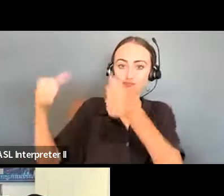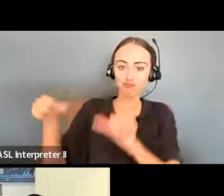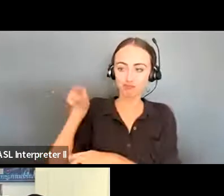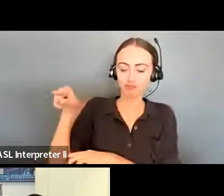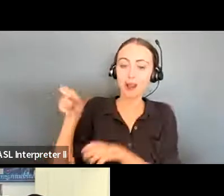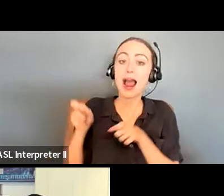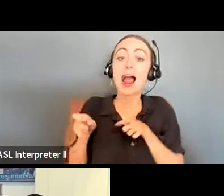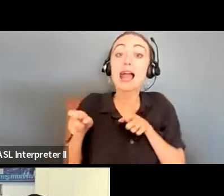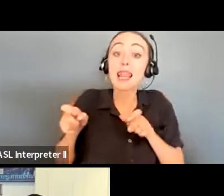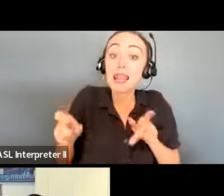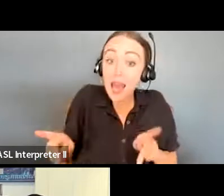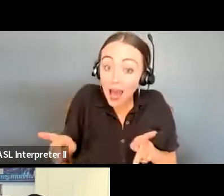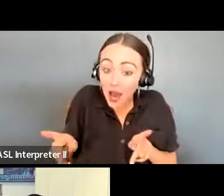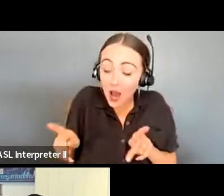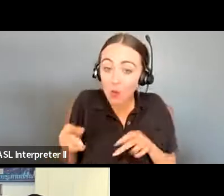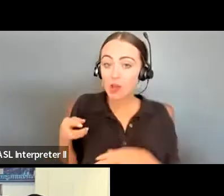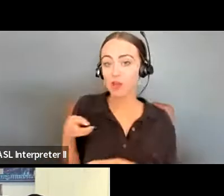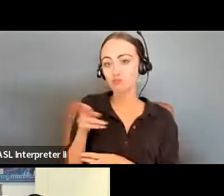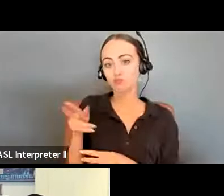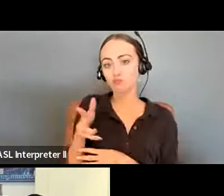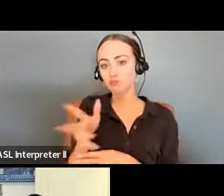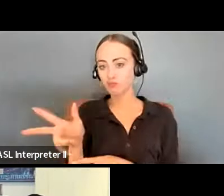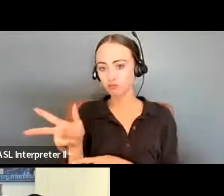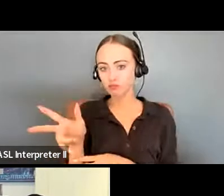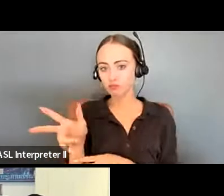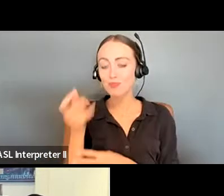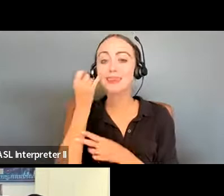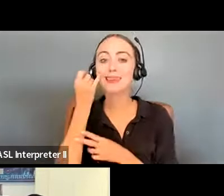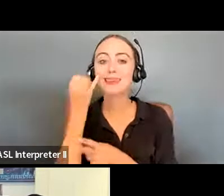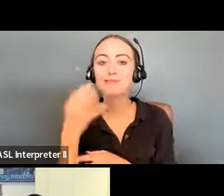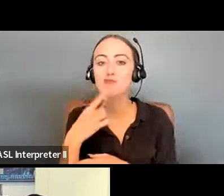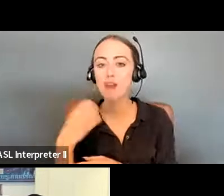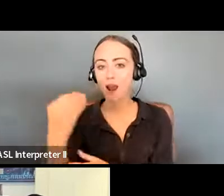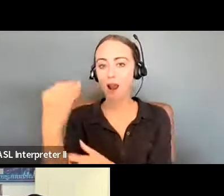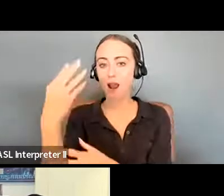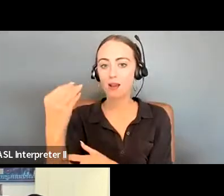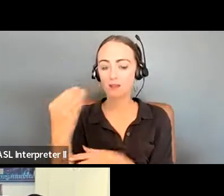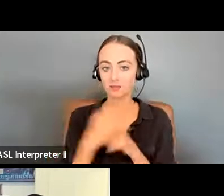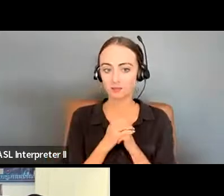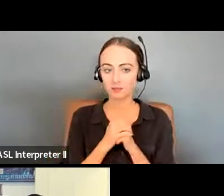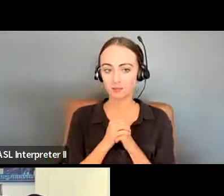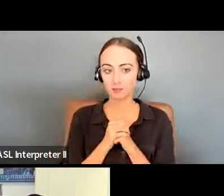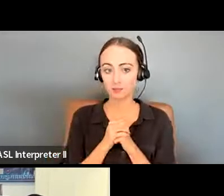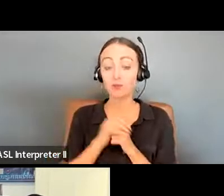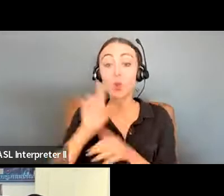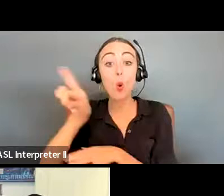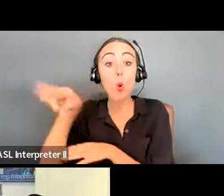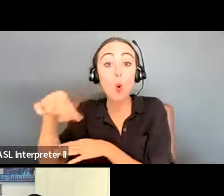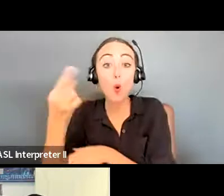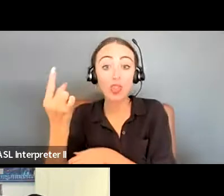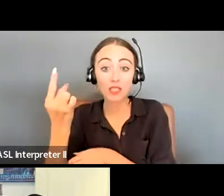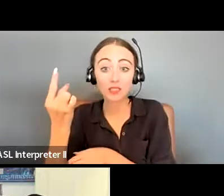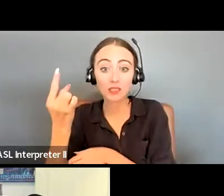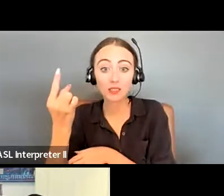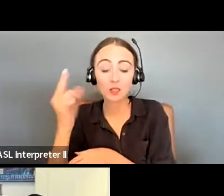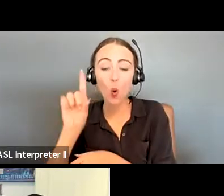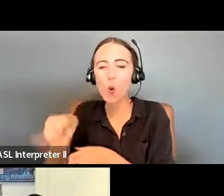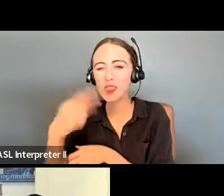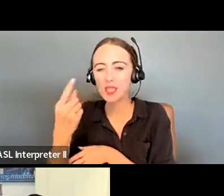motor vehicle operators to make a turn when facing a steady red traffic control signal only if